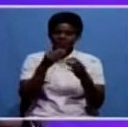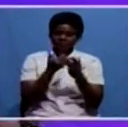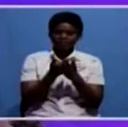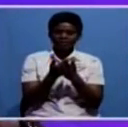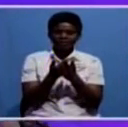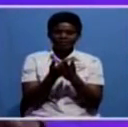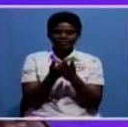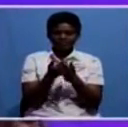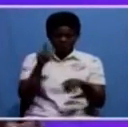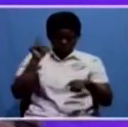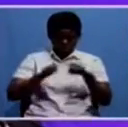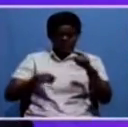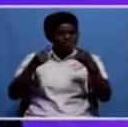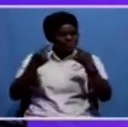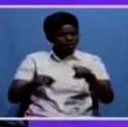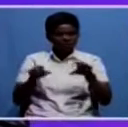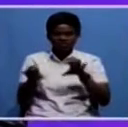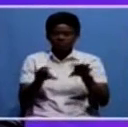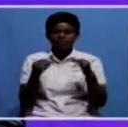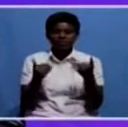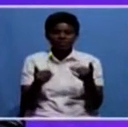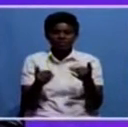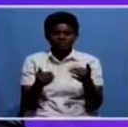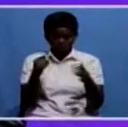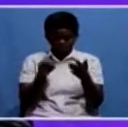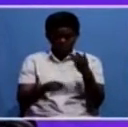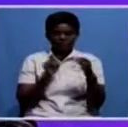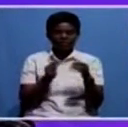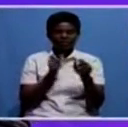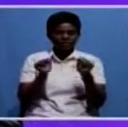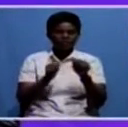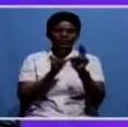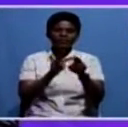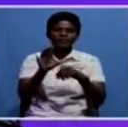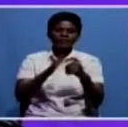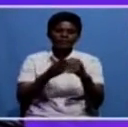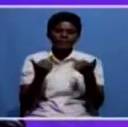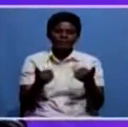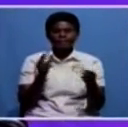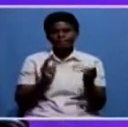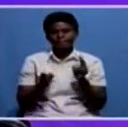that what we can't do without? And also, what is it we can postpone, we can delay, we can